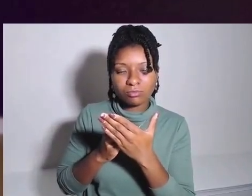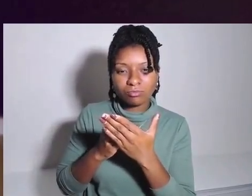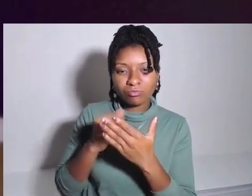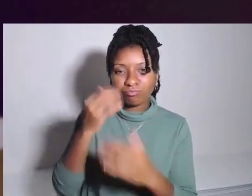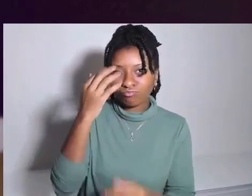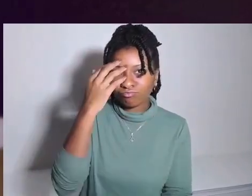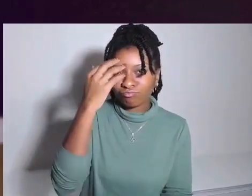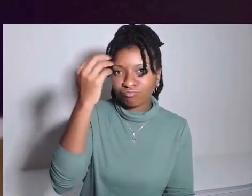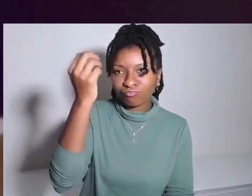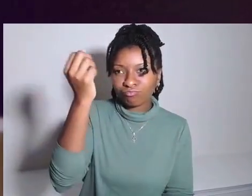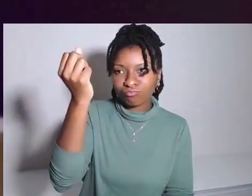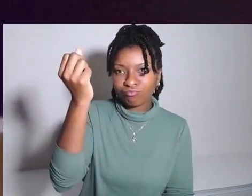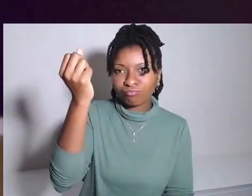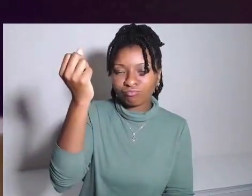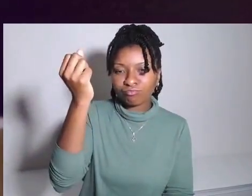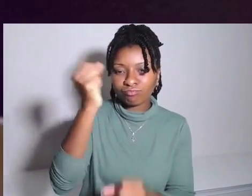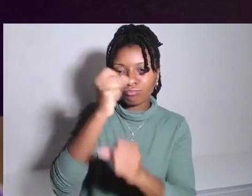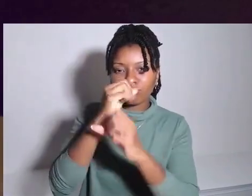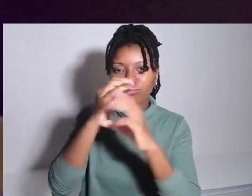My mother's mother,